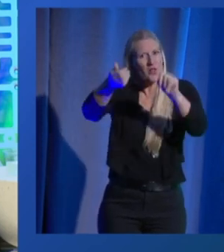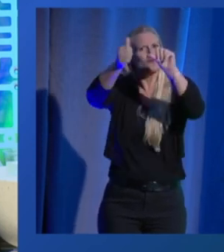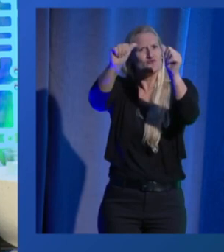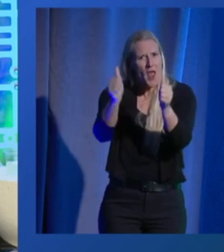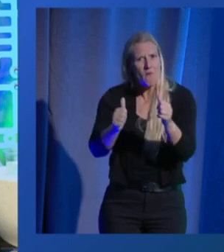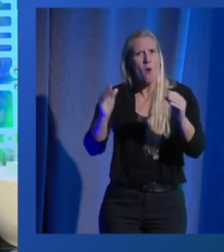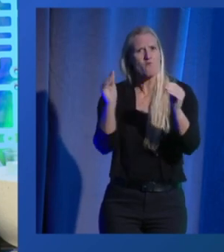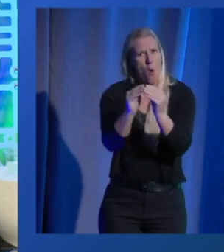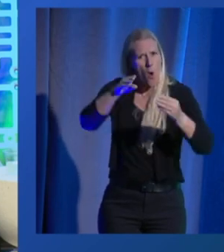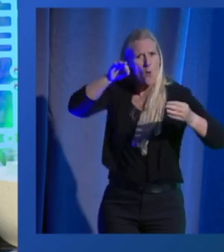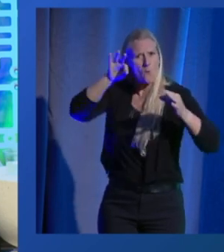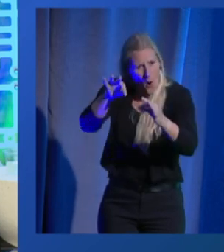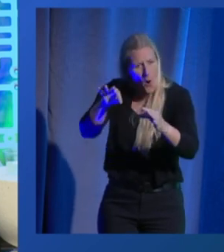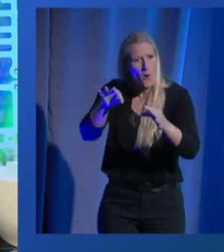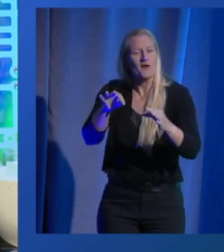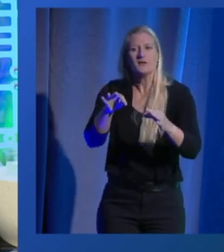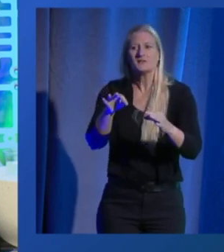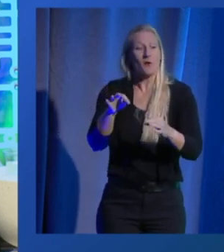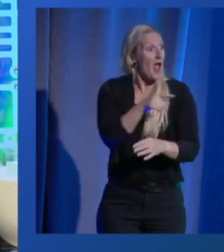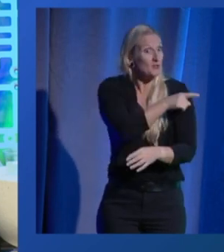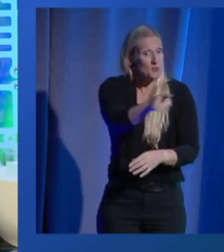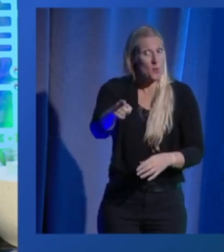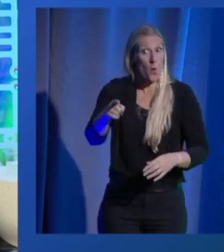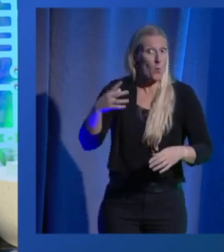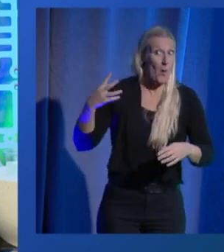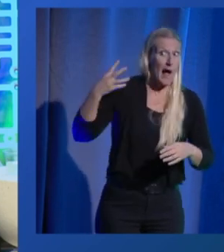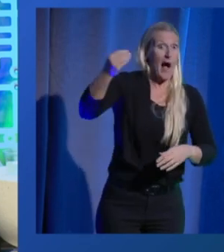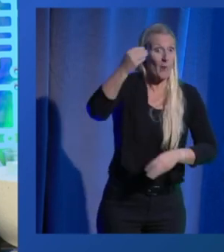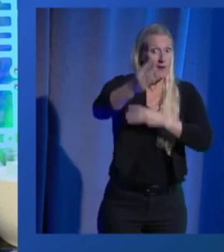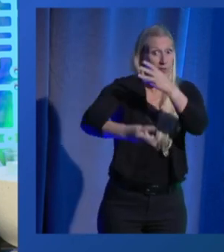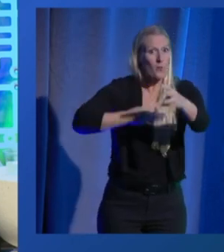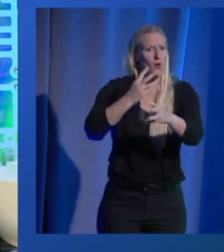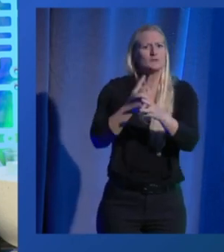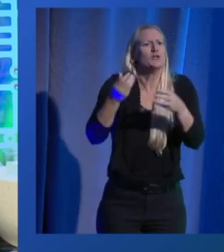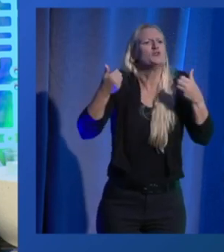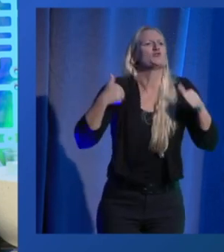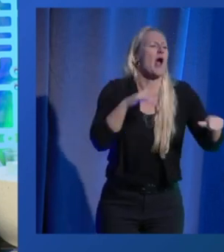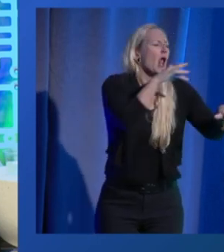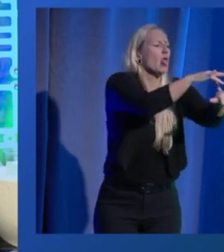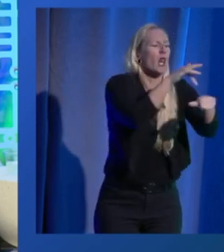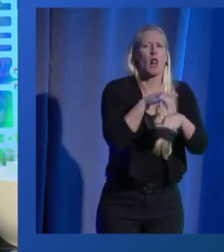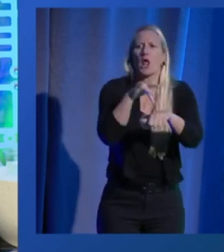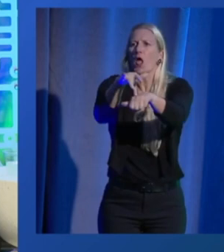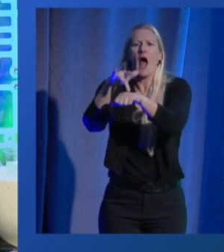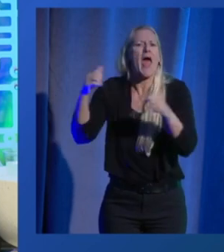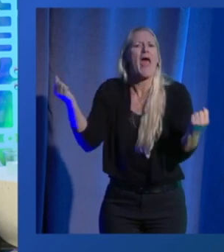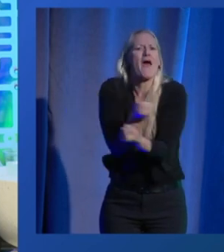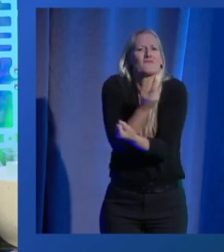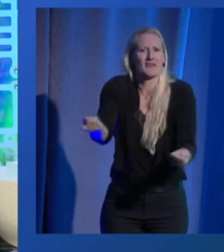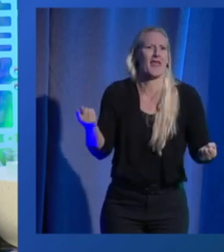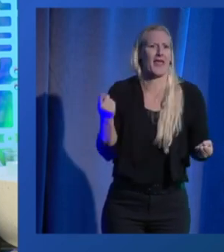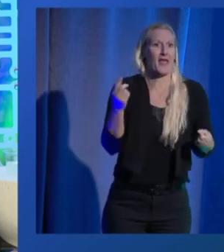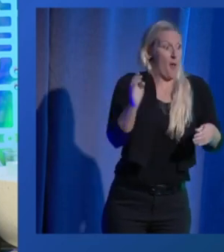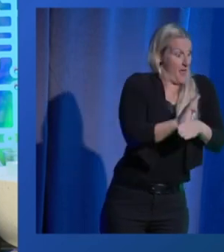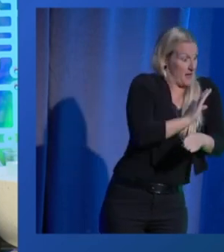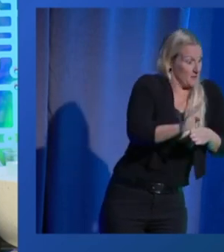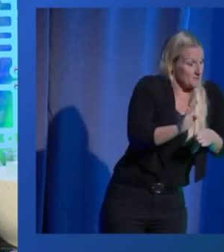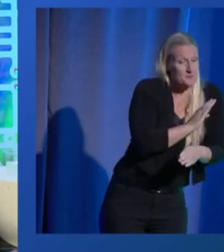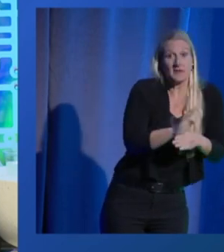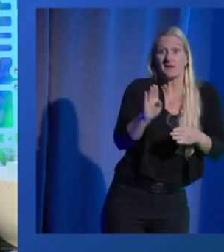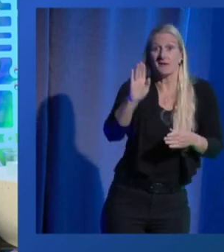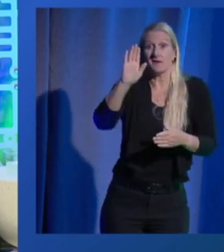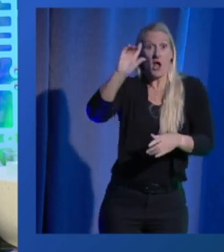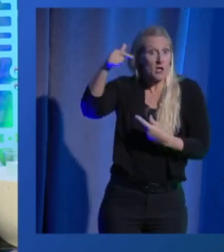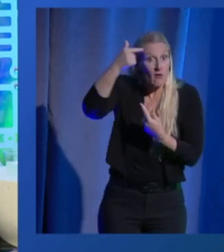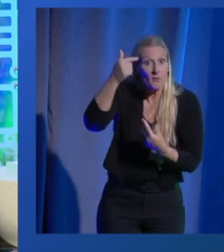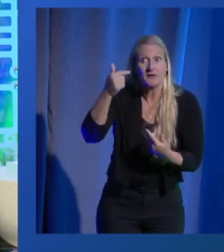go out in the world like try everything try industry try government try Academia you know like this is your whole life